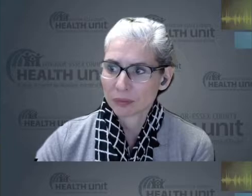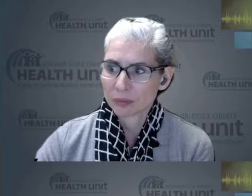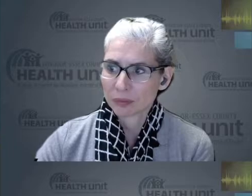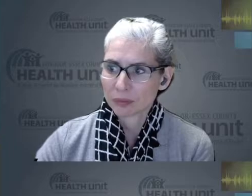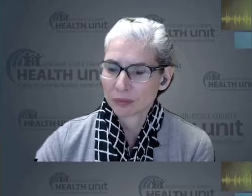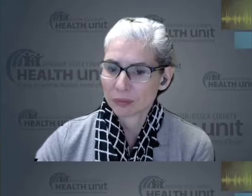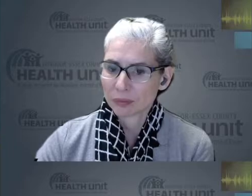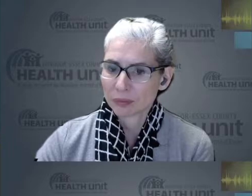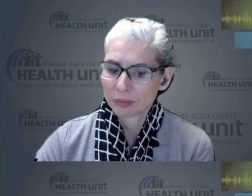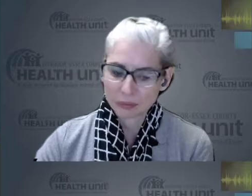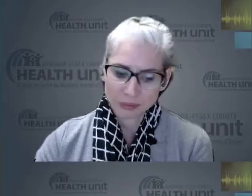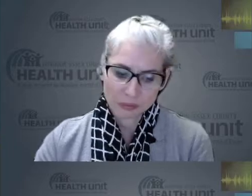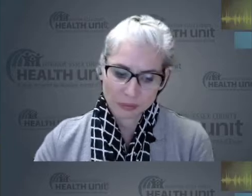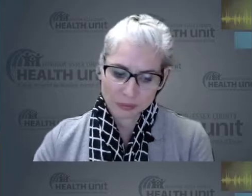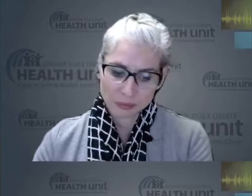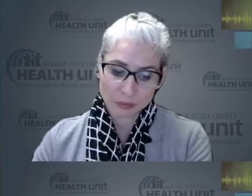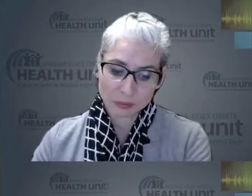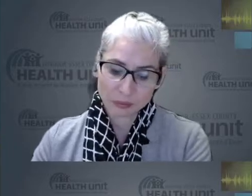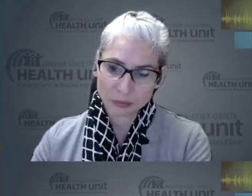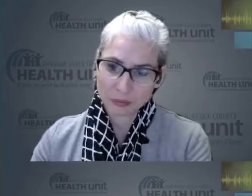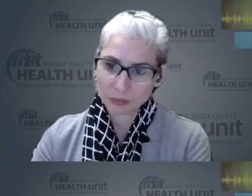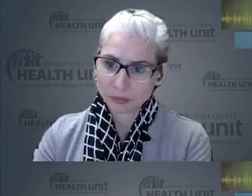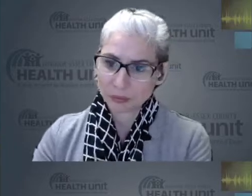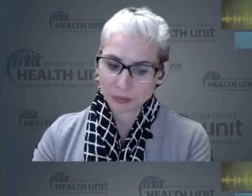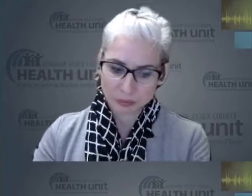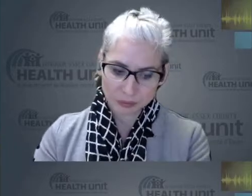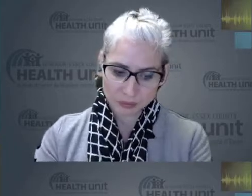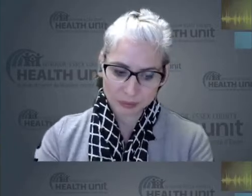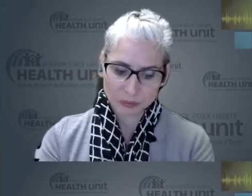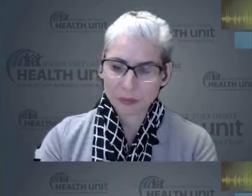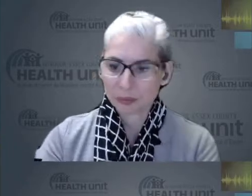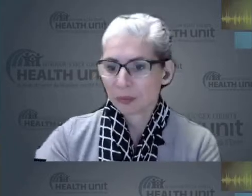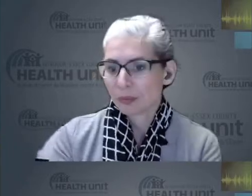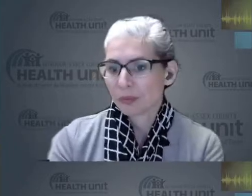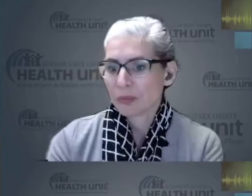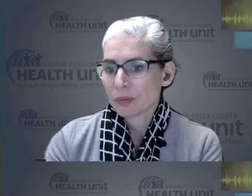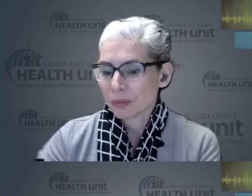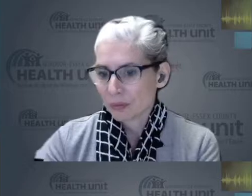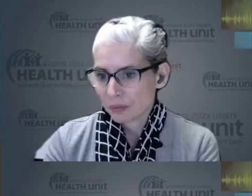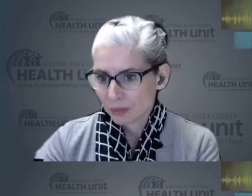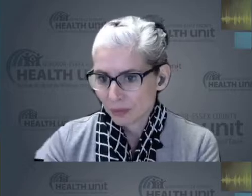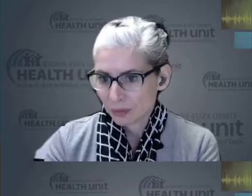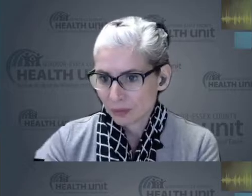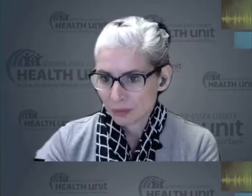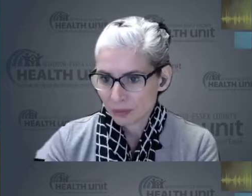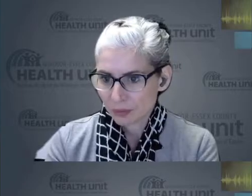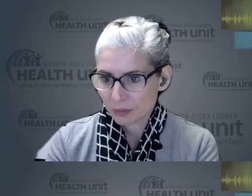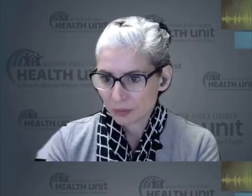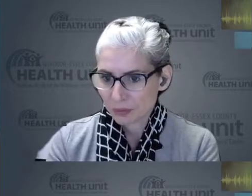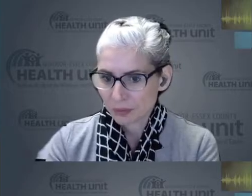but I hope, and we're doing everything we can at the local health district level to